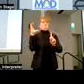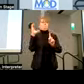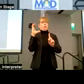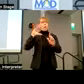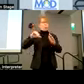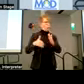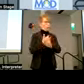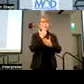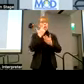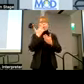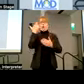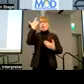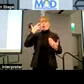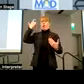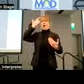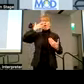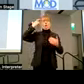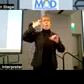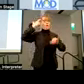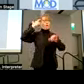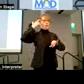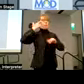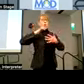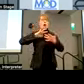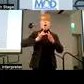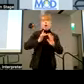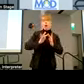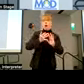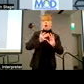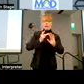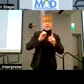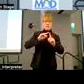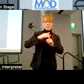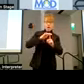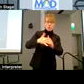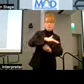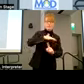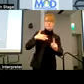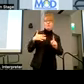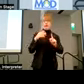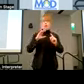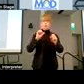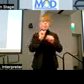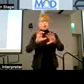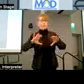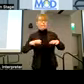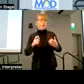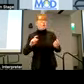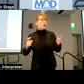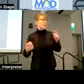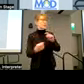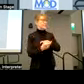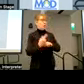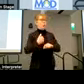to how in home environments and in our workforce and in our hospital systems, where we thought we were really